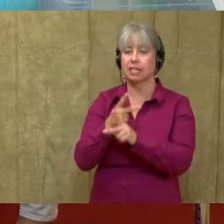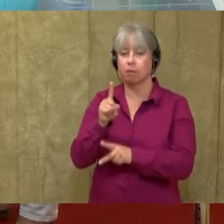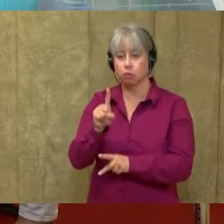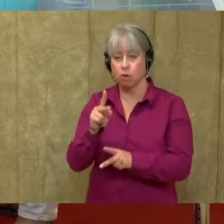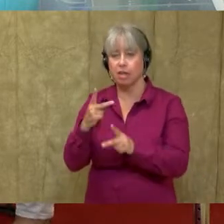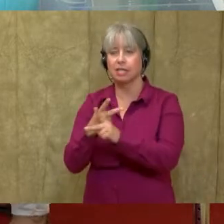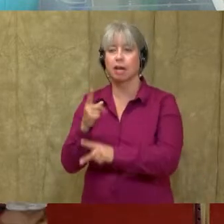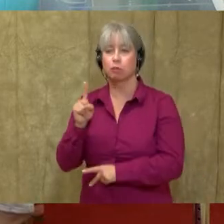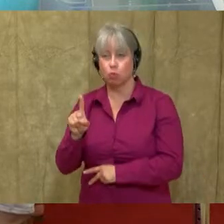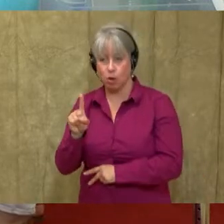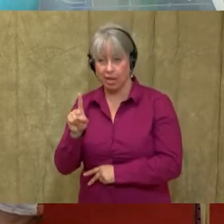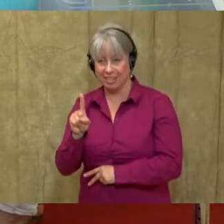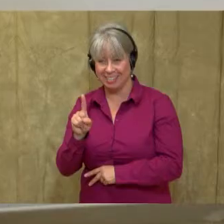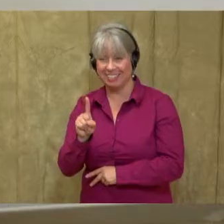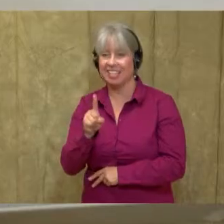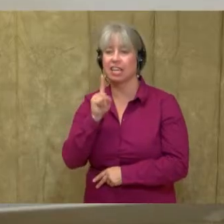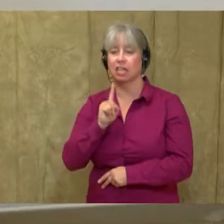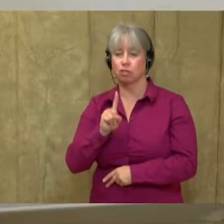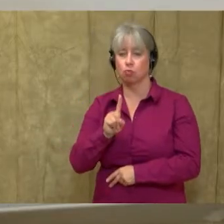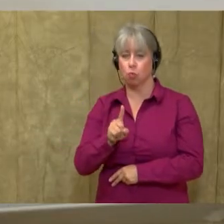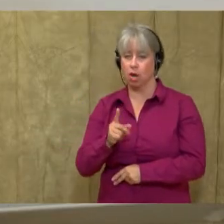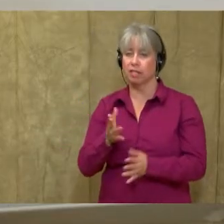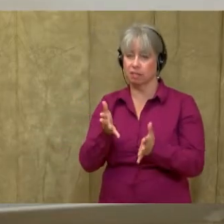1 still remains 1, right?